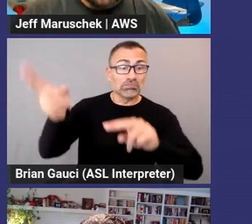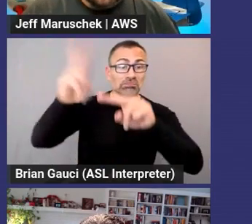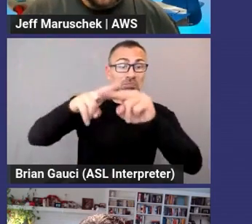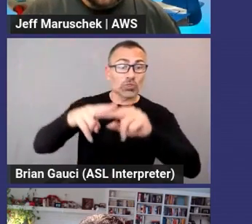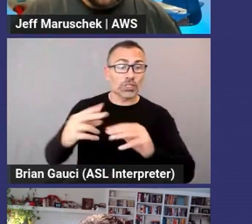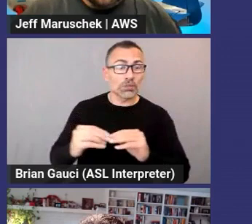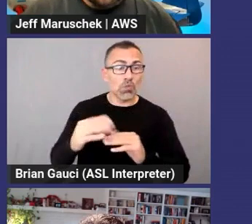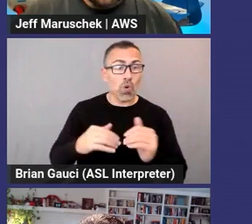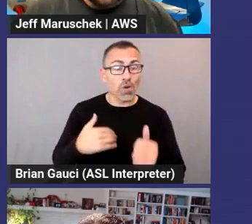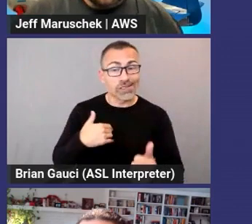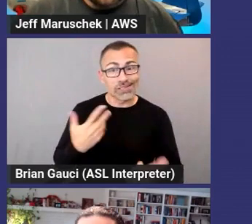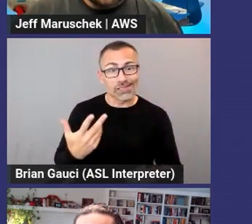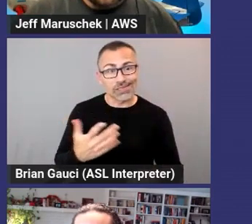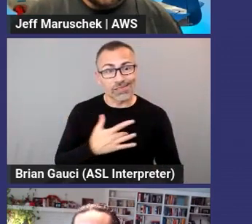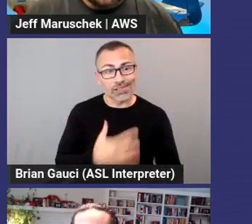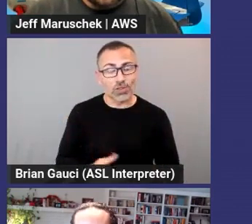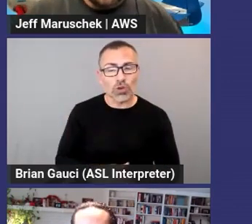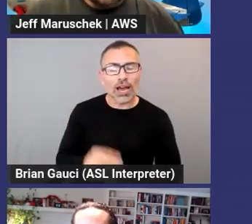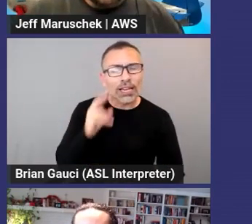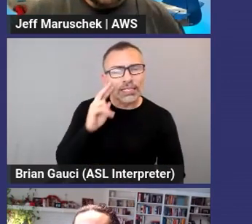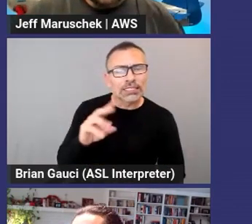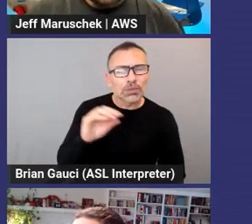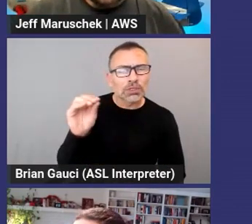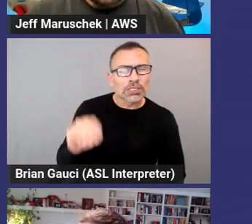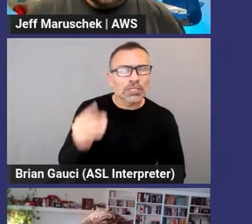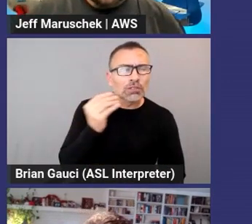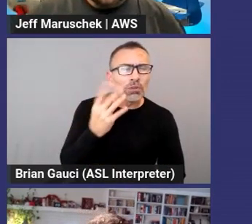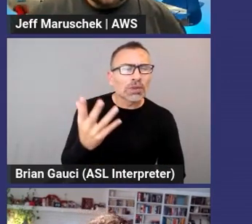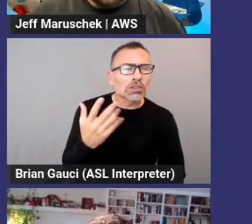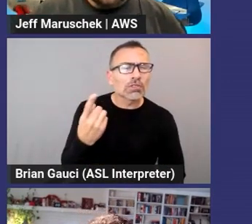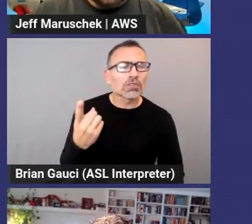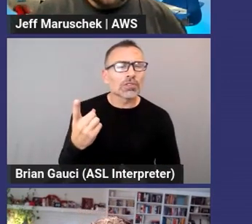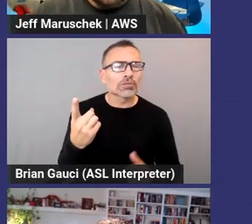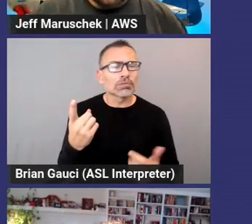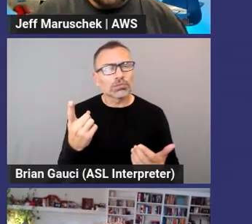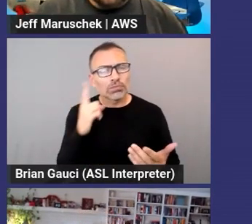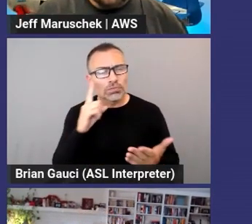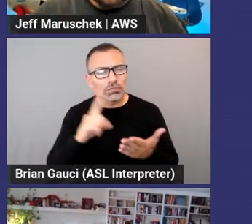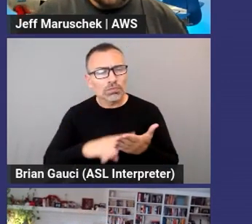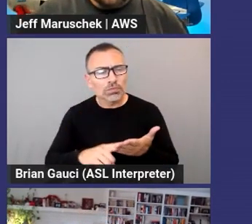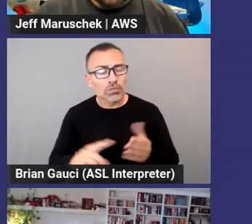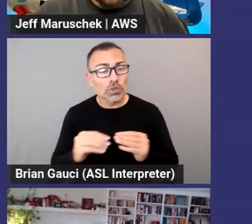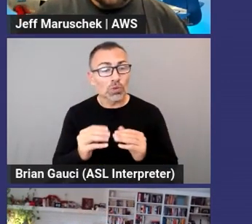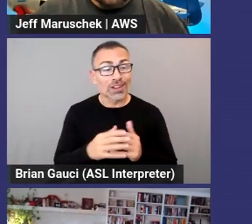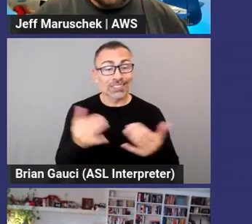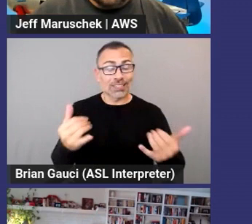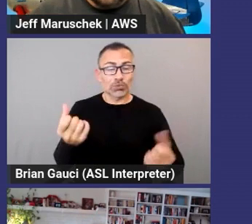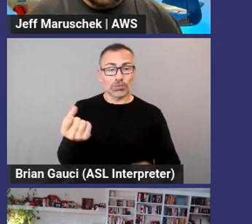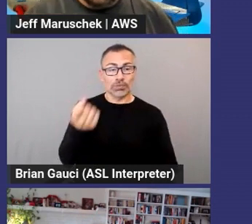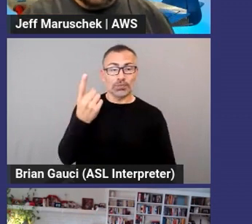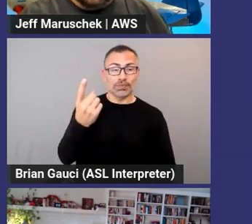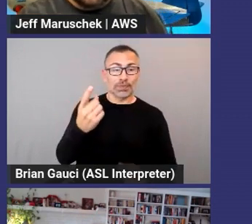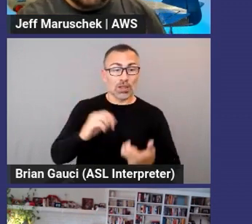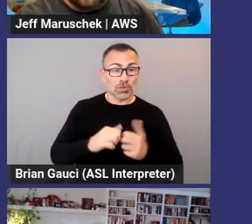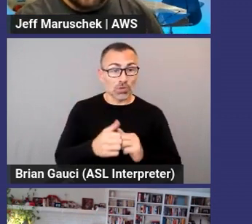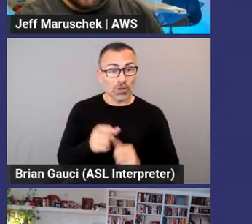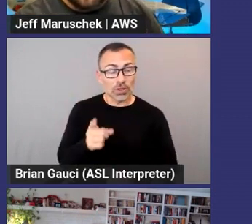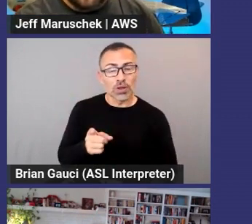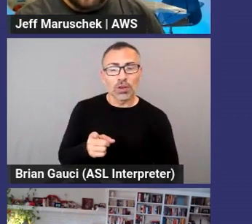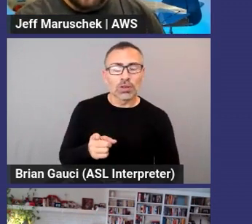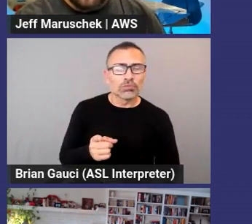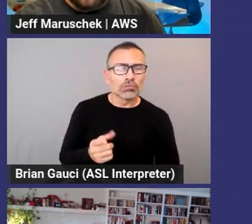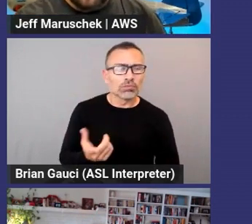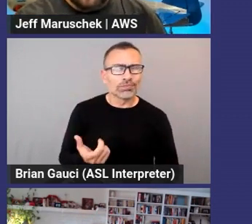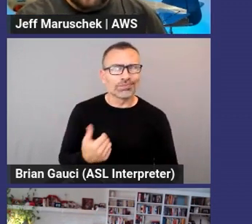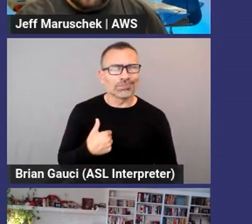different percentile information to learn more. Um, Now that I understand that there is a problem, what can I do